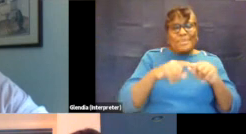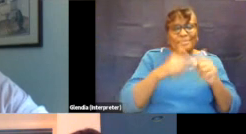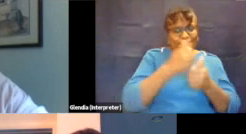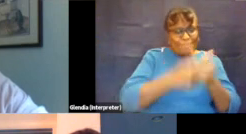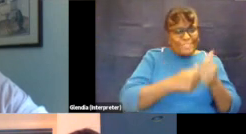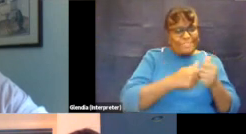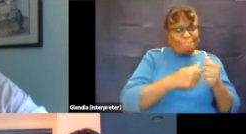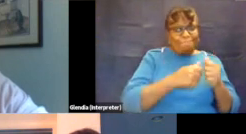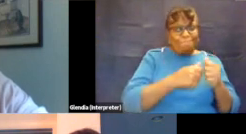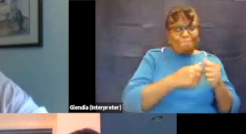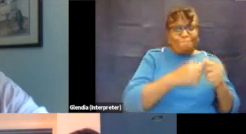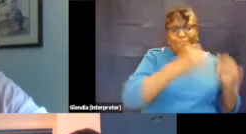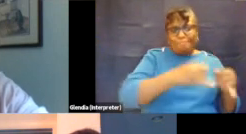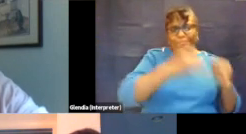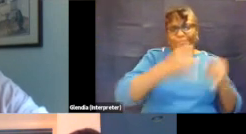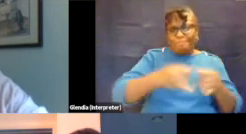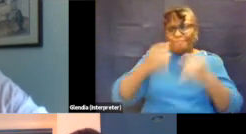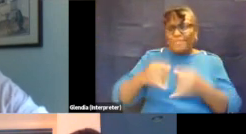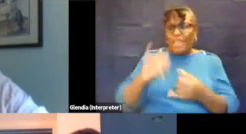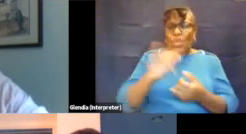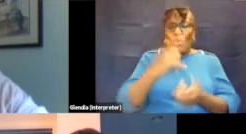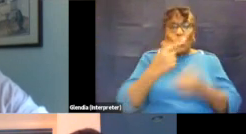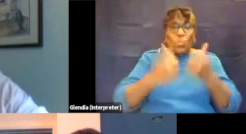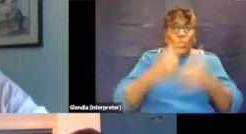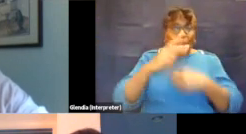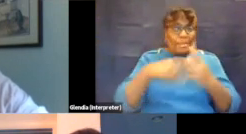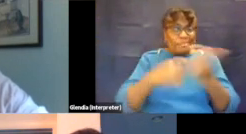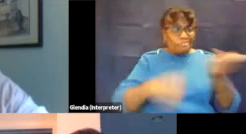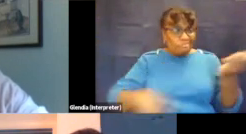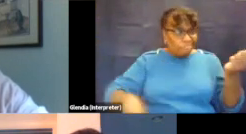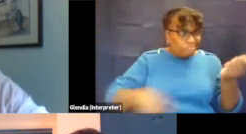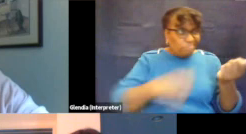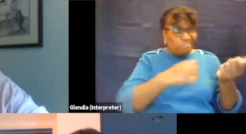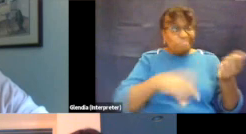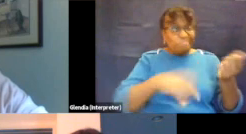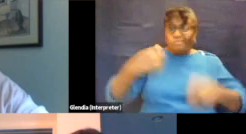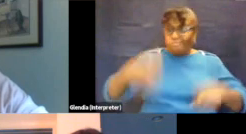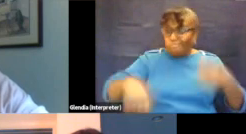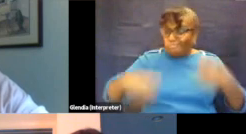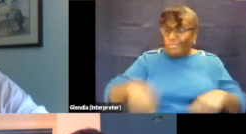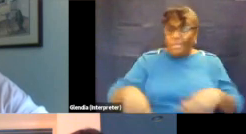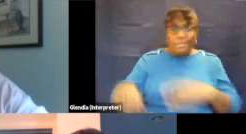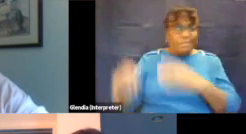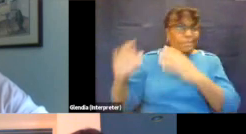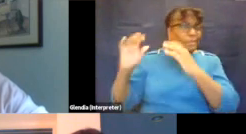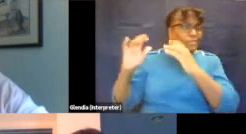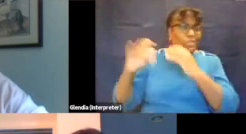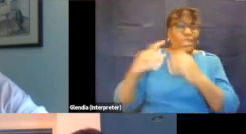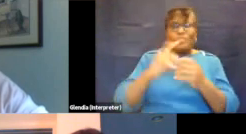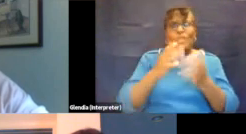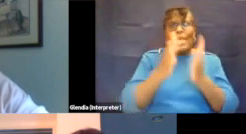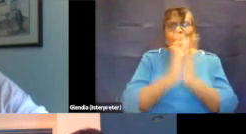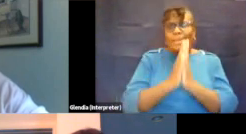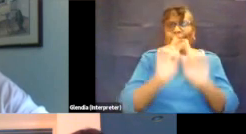just want to talk about what the instrument may be or what the different activity would be regarding the music. And you just have to,